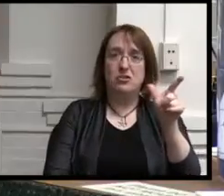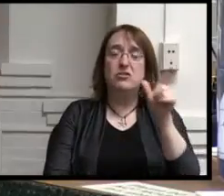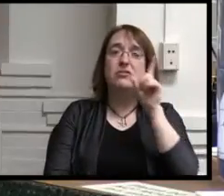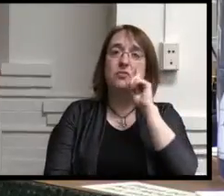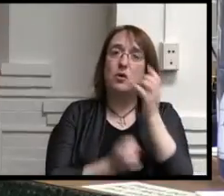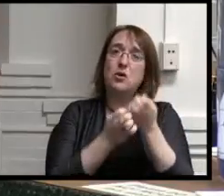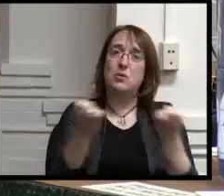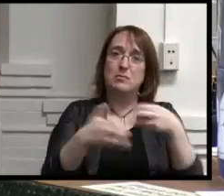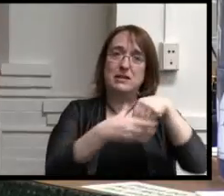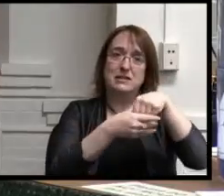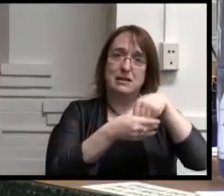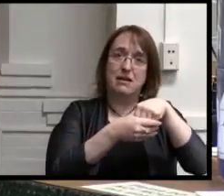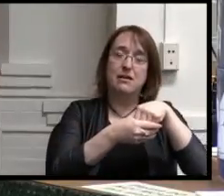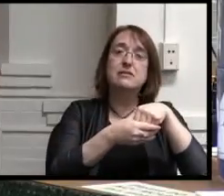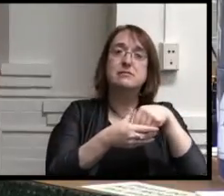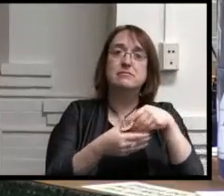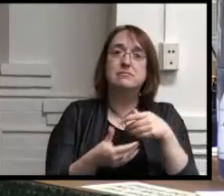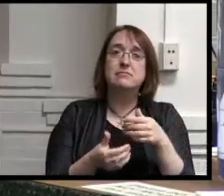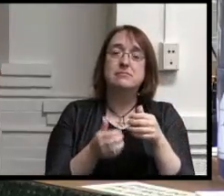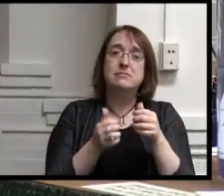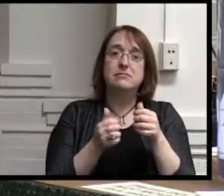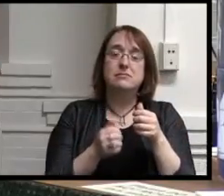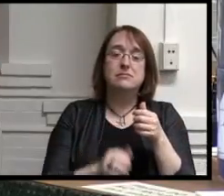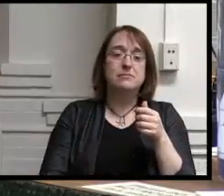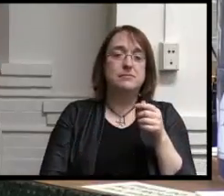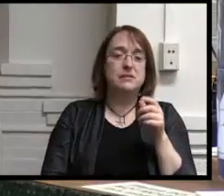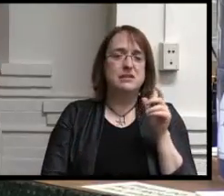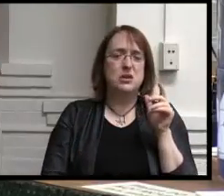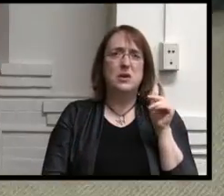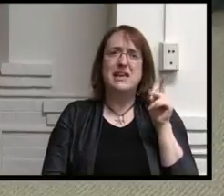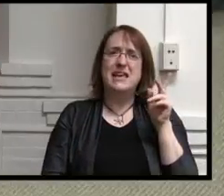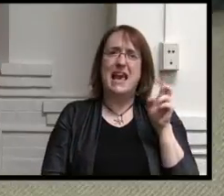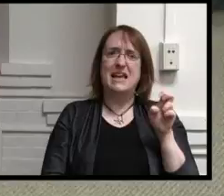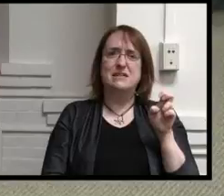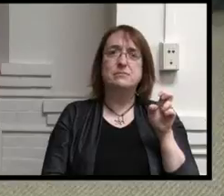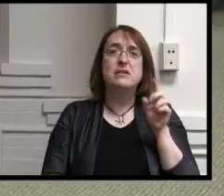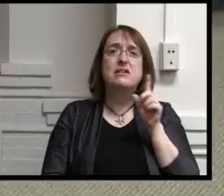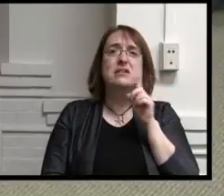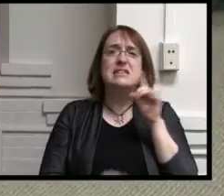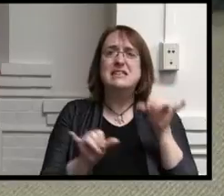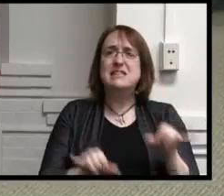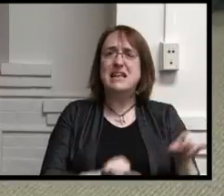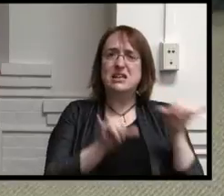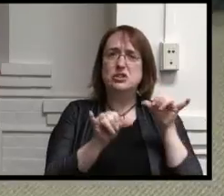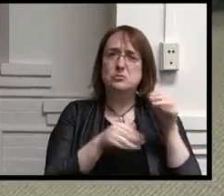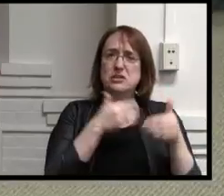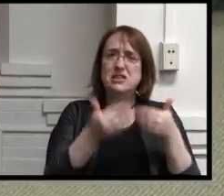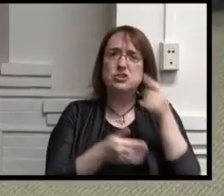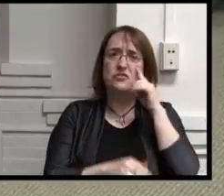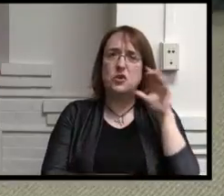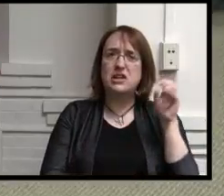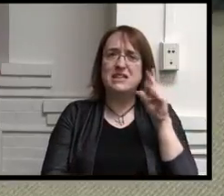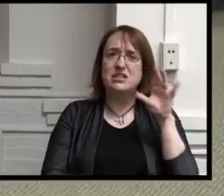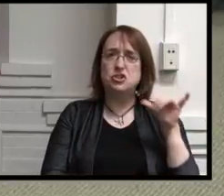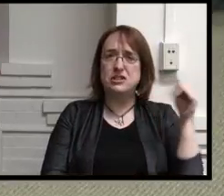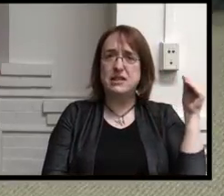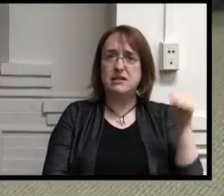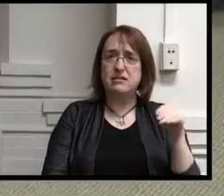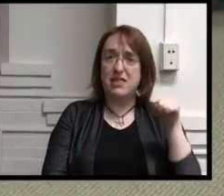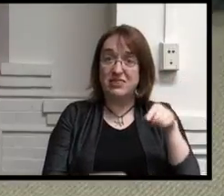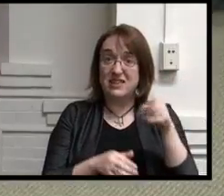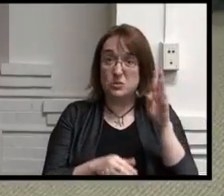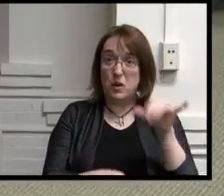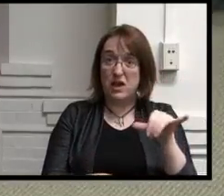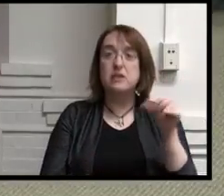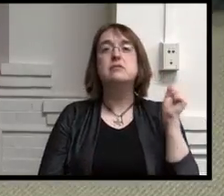station with the bond funds. Is it standard procedure to use contingency funds in this way?